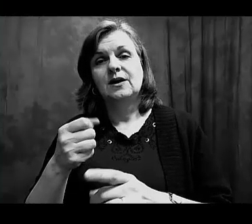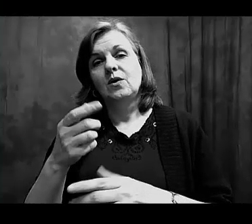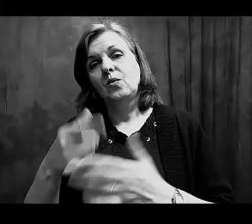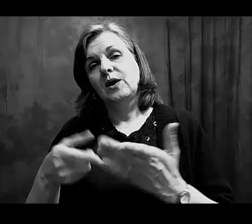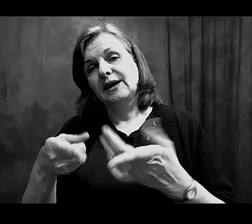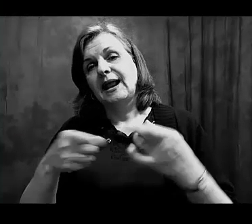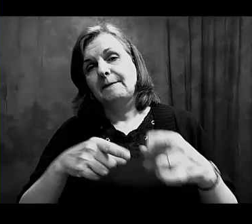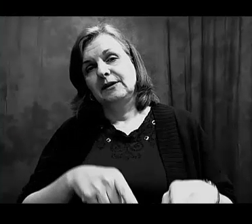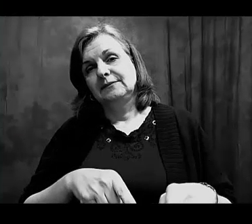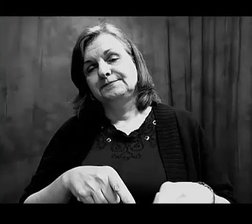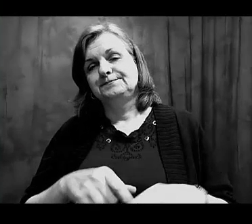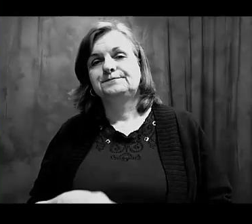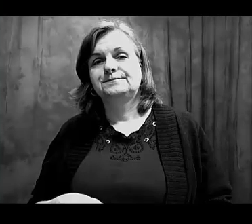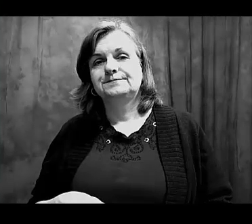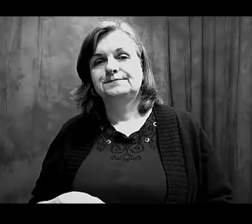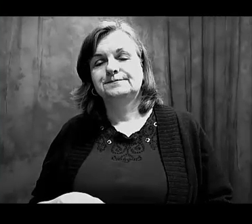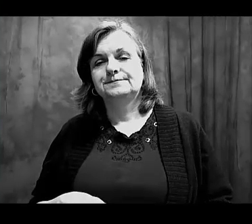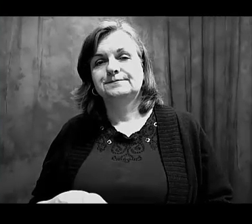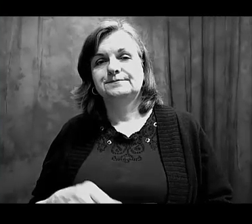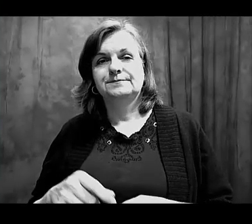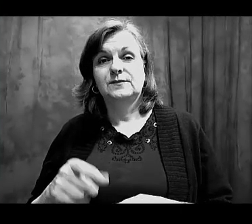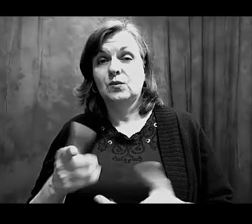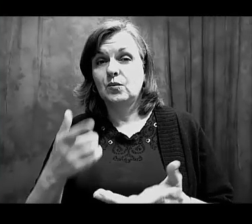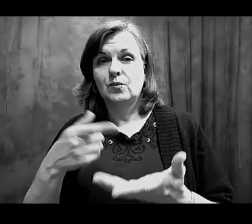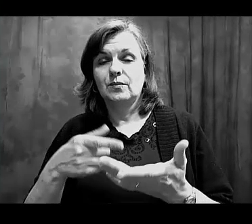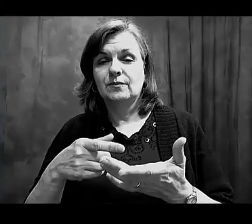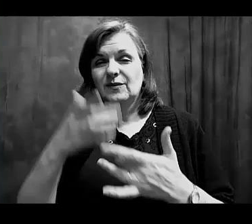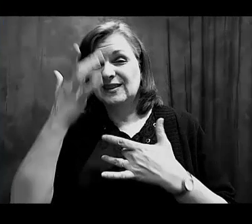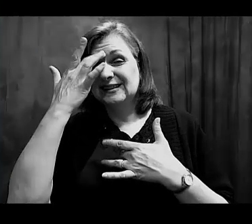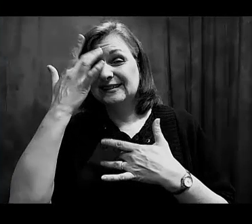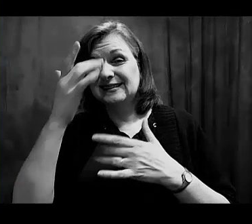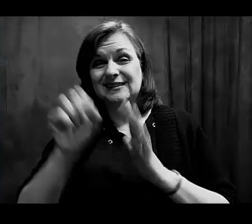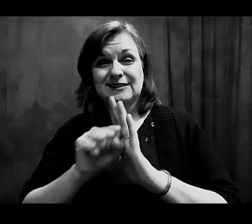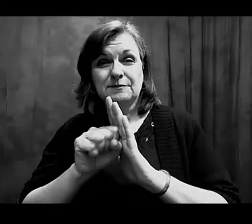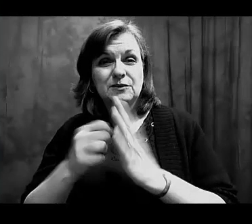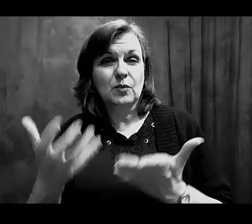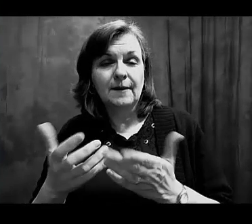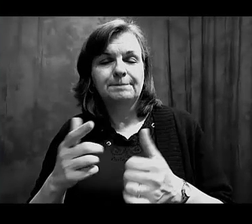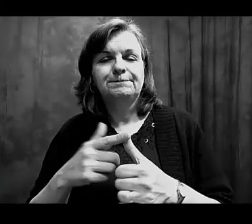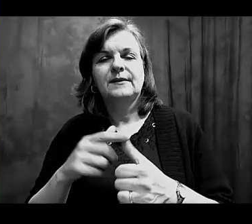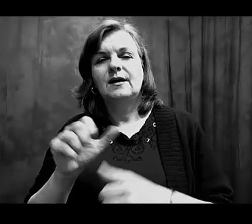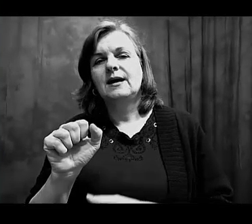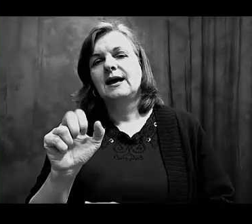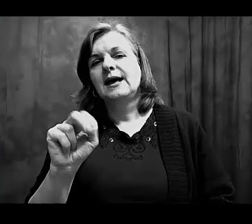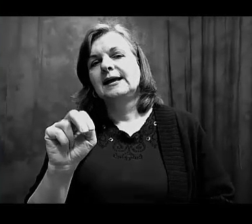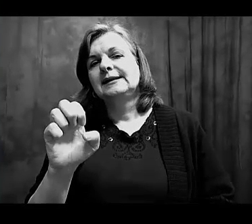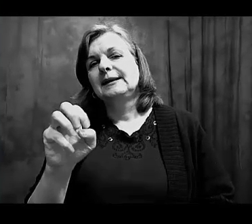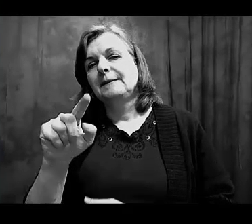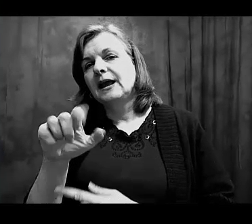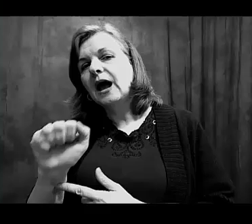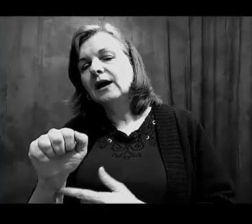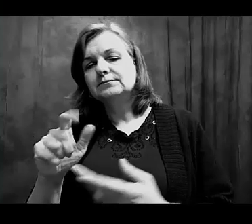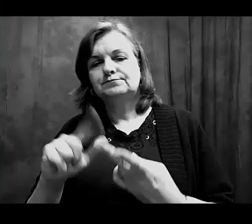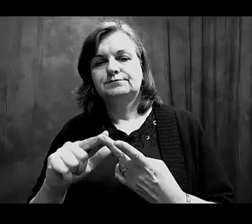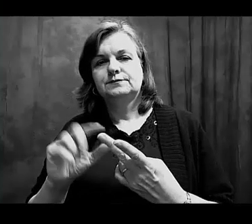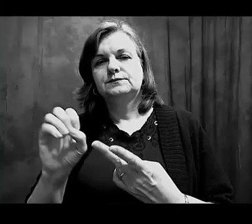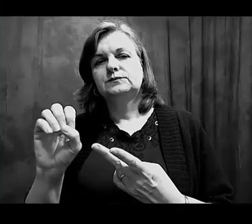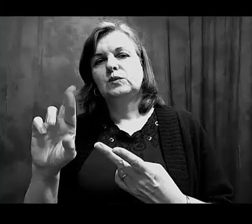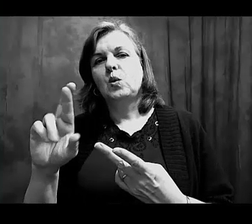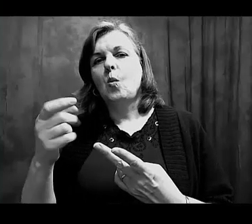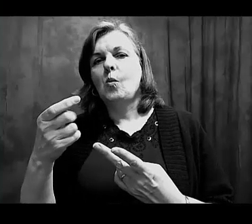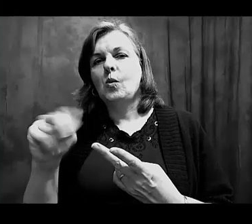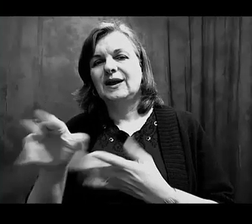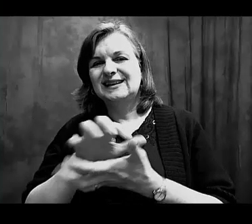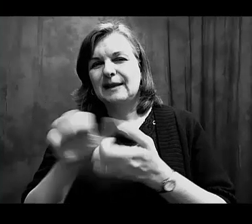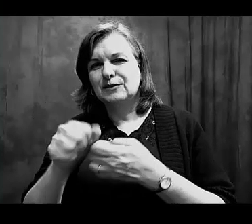at anemia because of it. We look at damage to your organs because your red blood cells are now shaped like a sickle